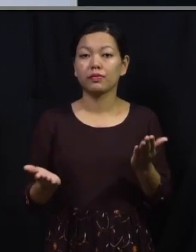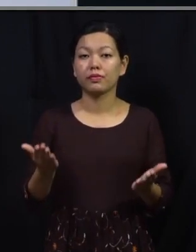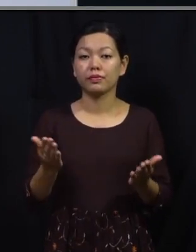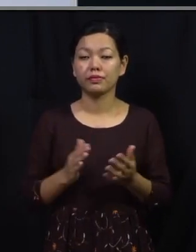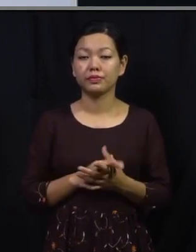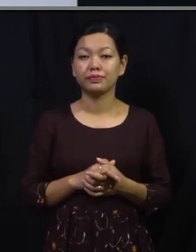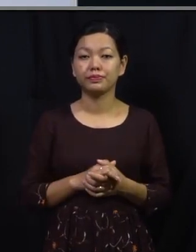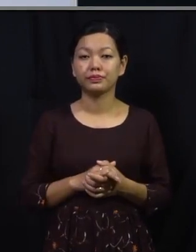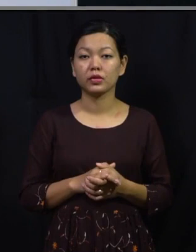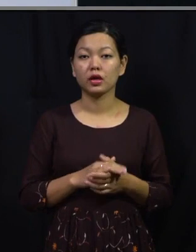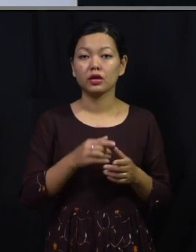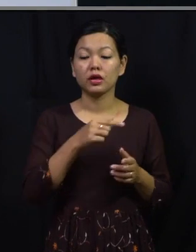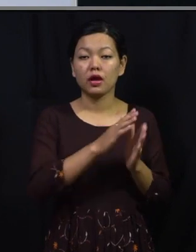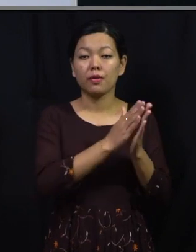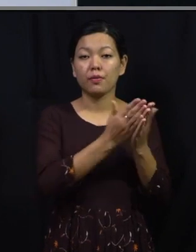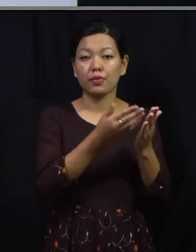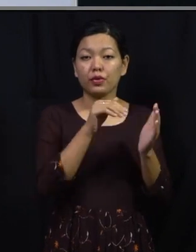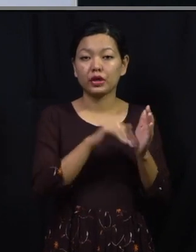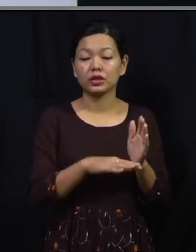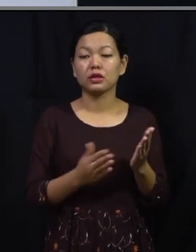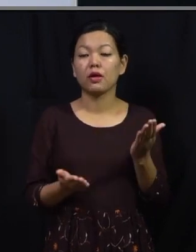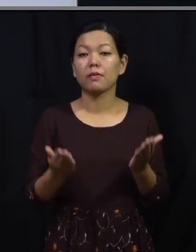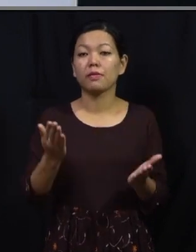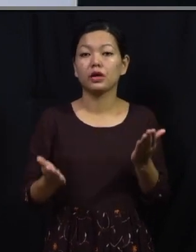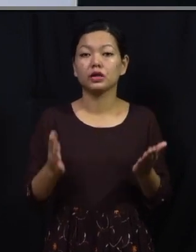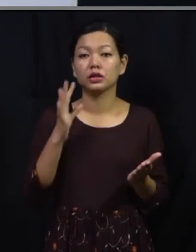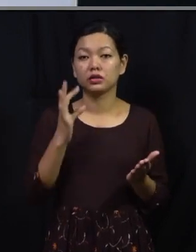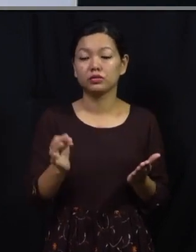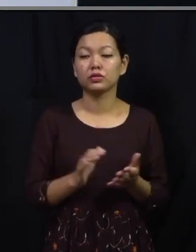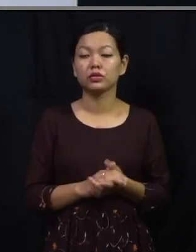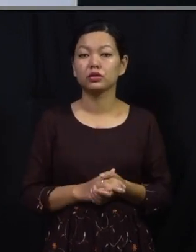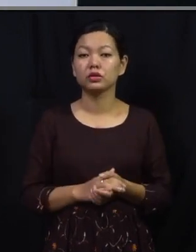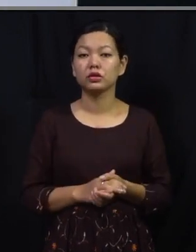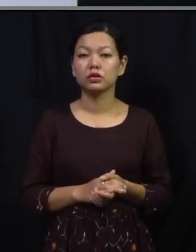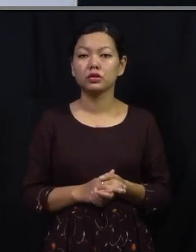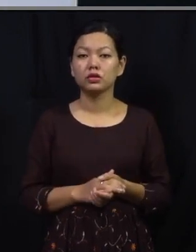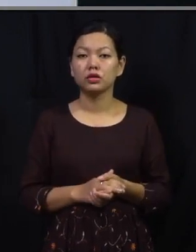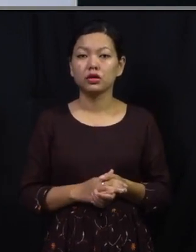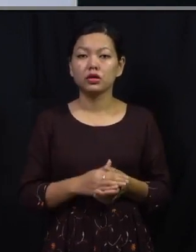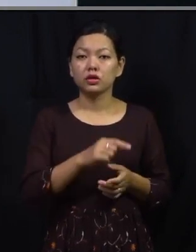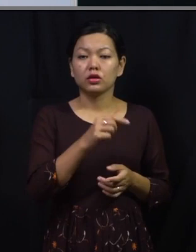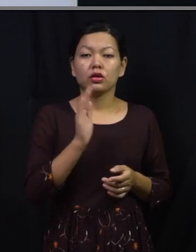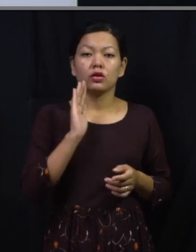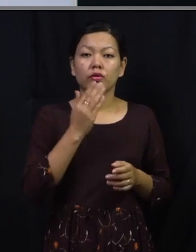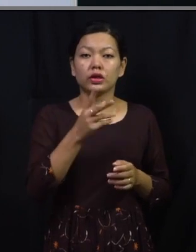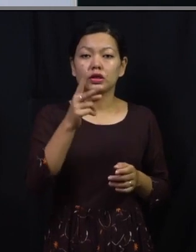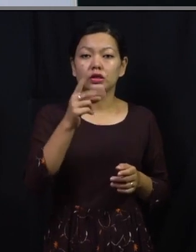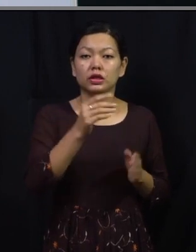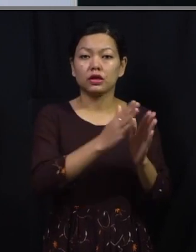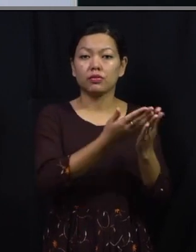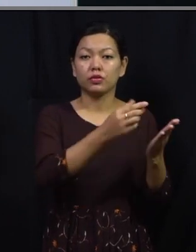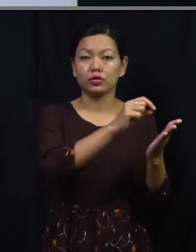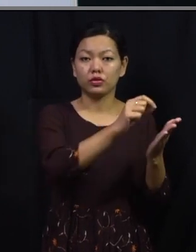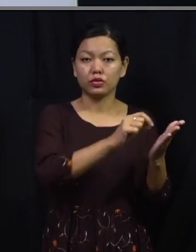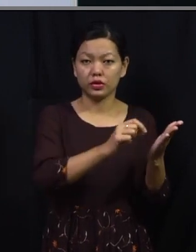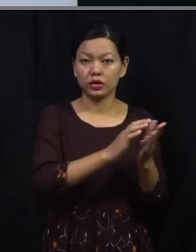in a ledger book or in a ledger account, what you have to do is you have to get the total of debit and